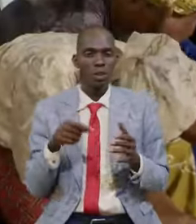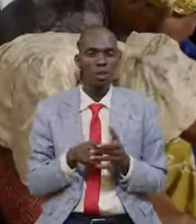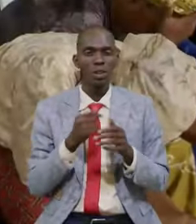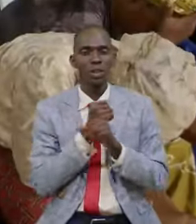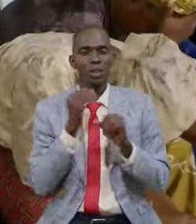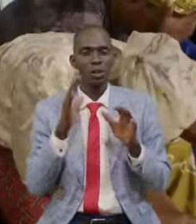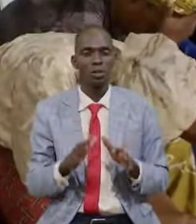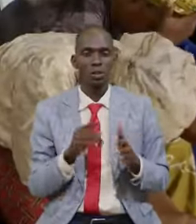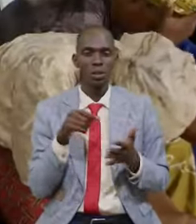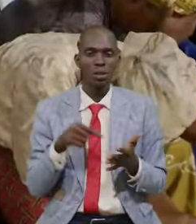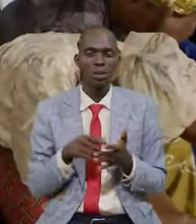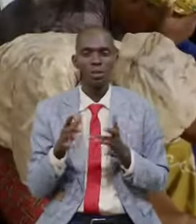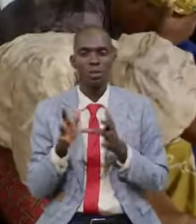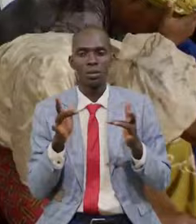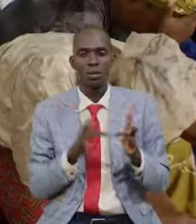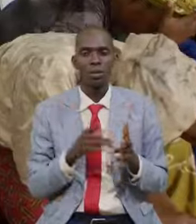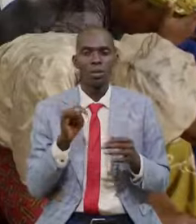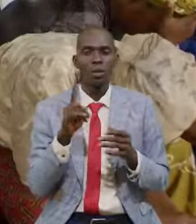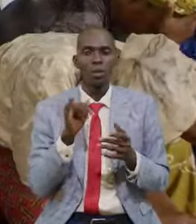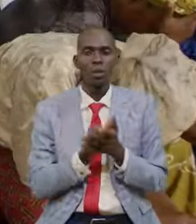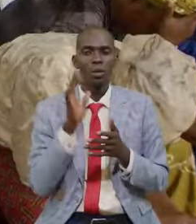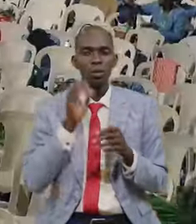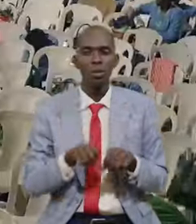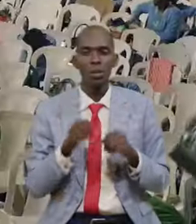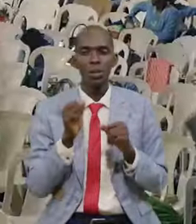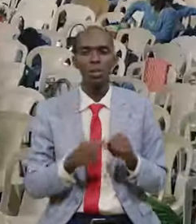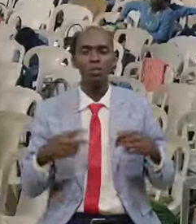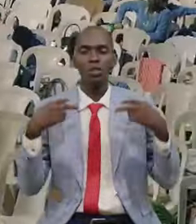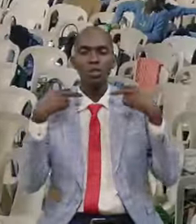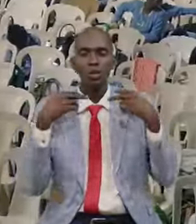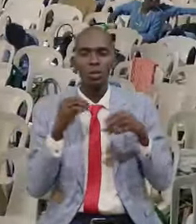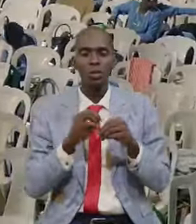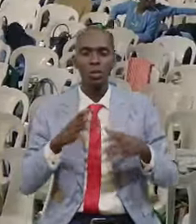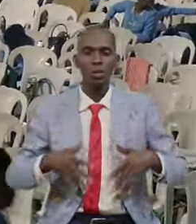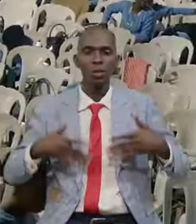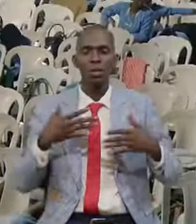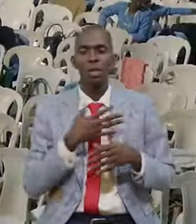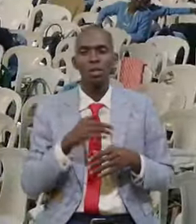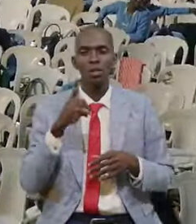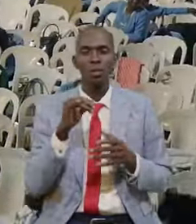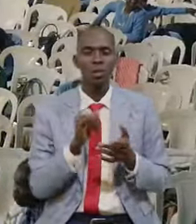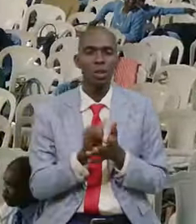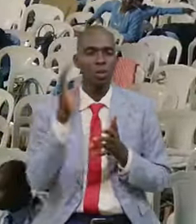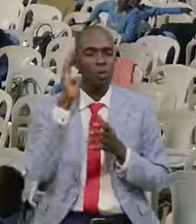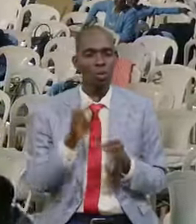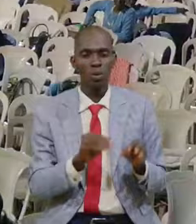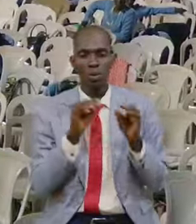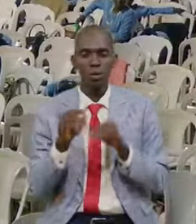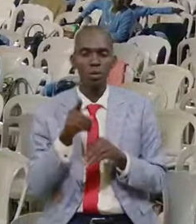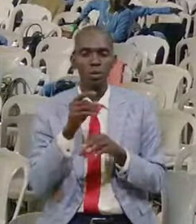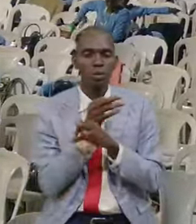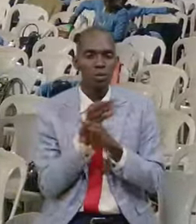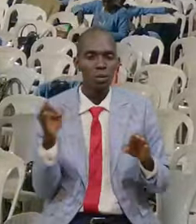one that will break every yoke in your life, and the one that will save you, set you free. You want to